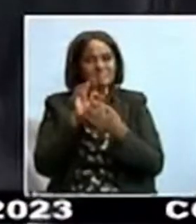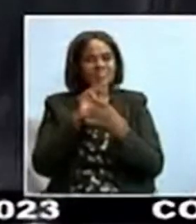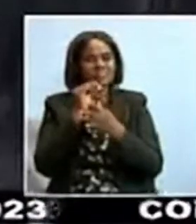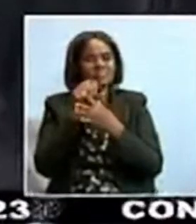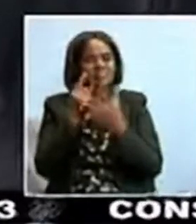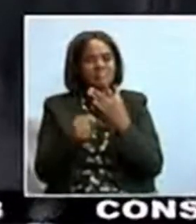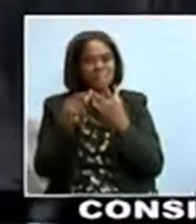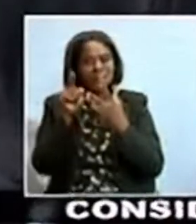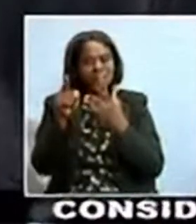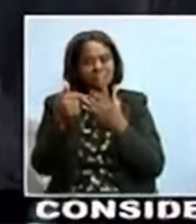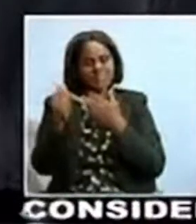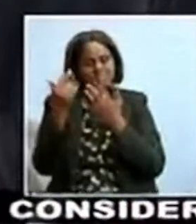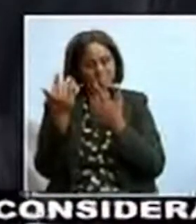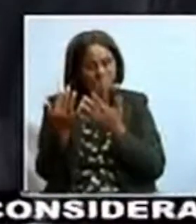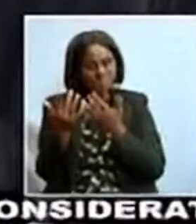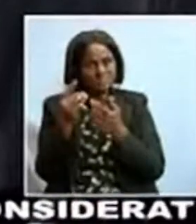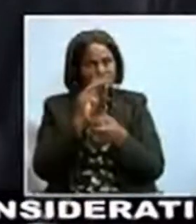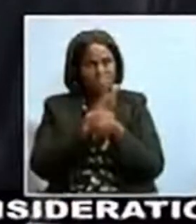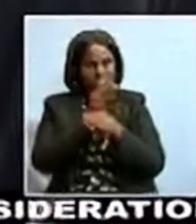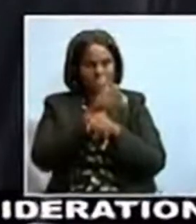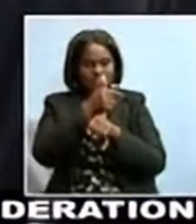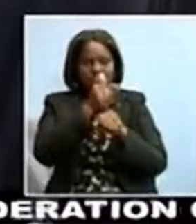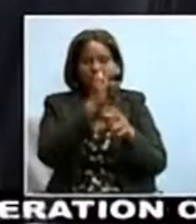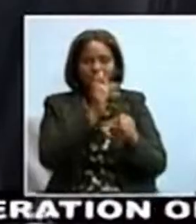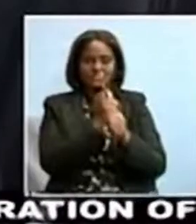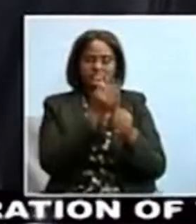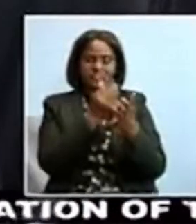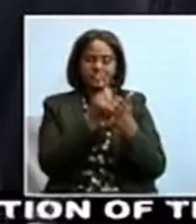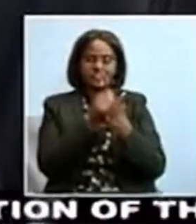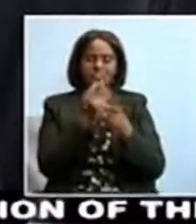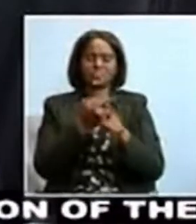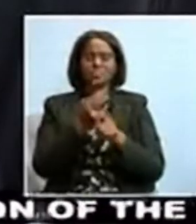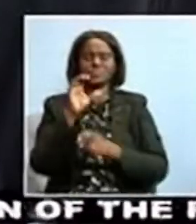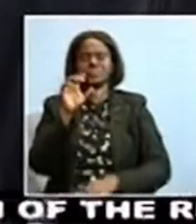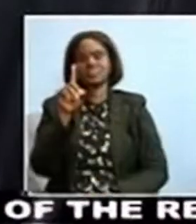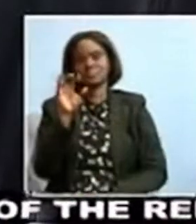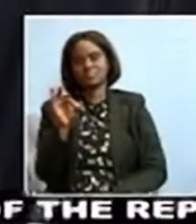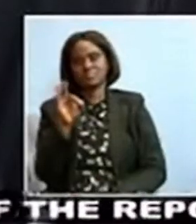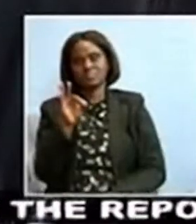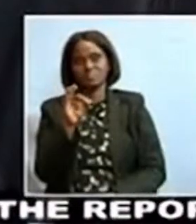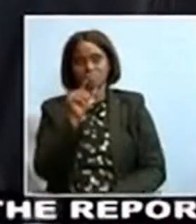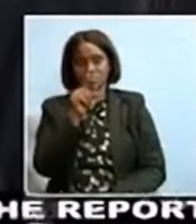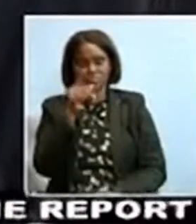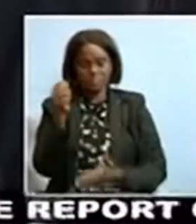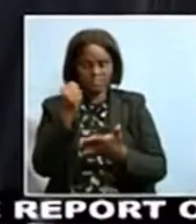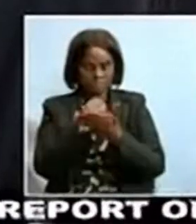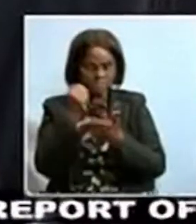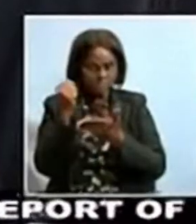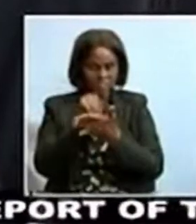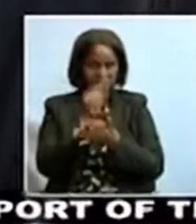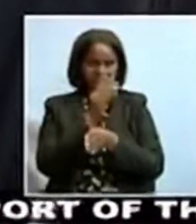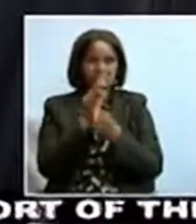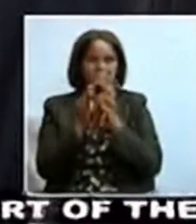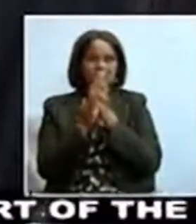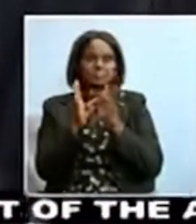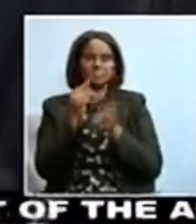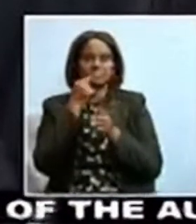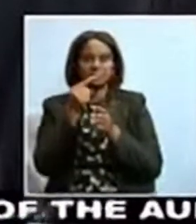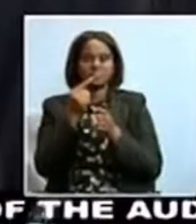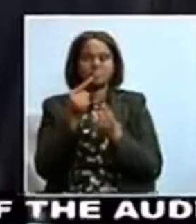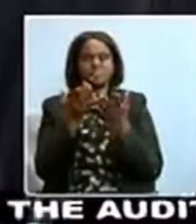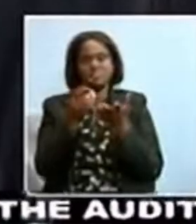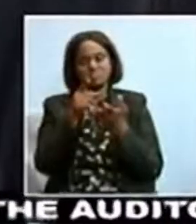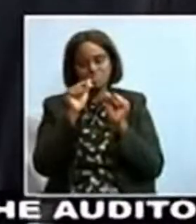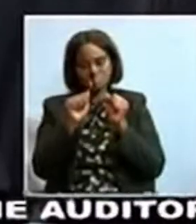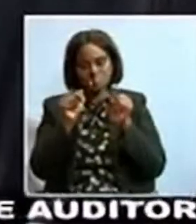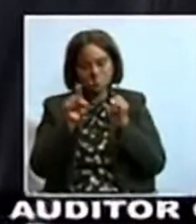Or you are waiting just when you receive the money from the CDF, that is when you engage the contractor to say, well, you